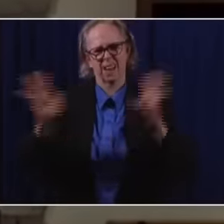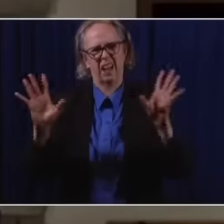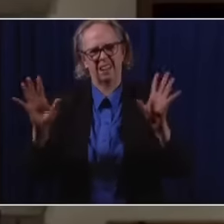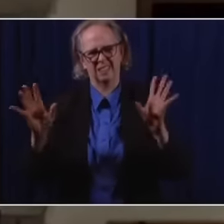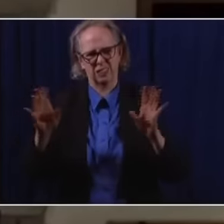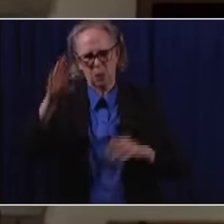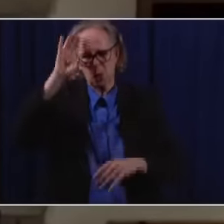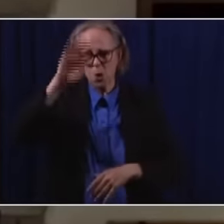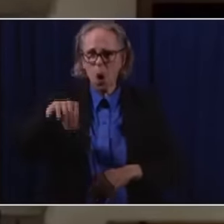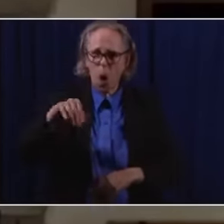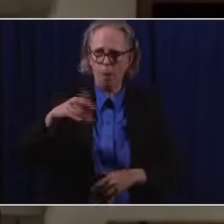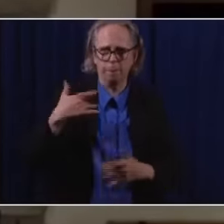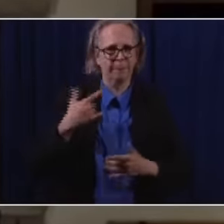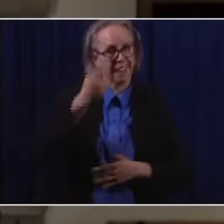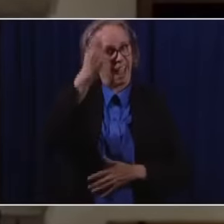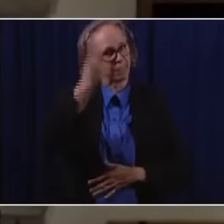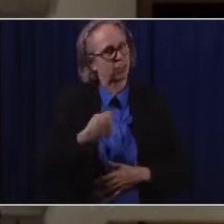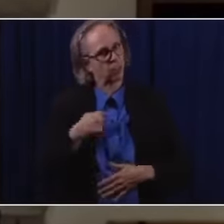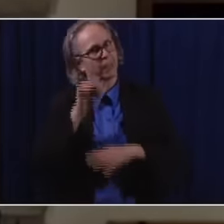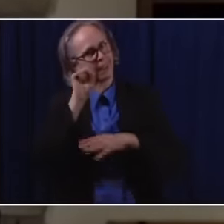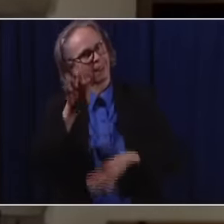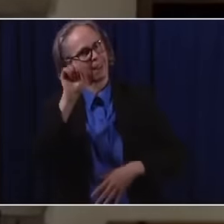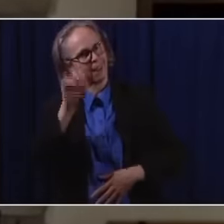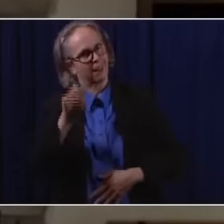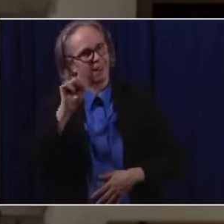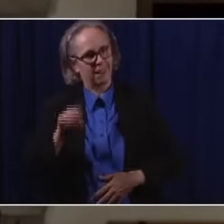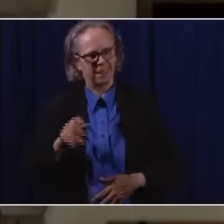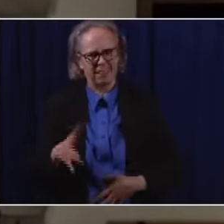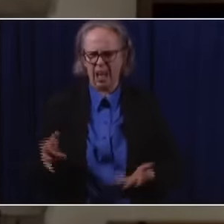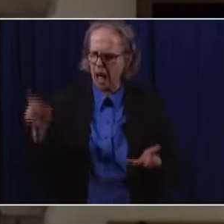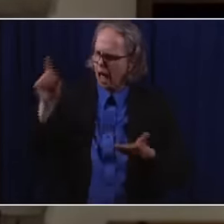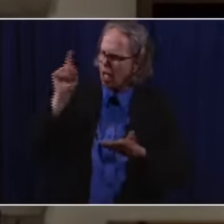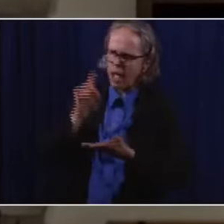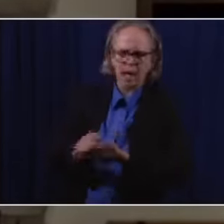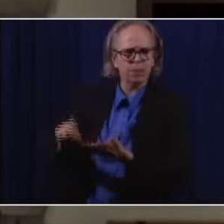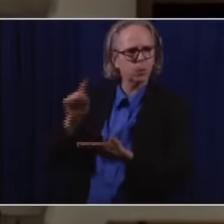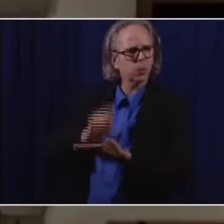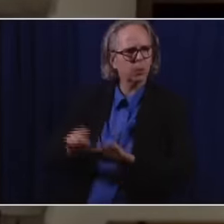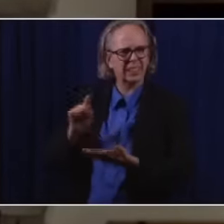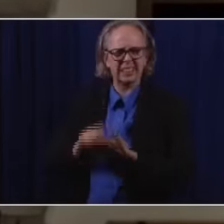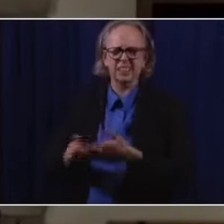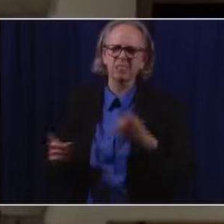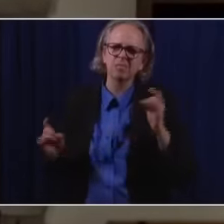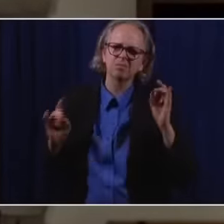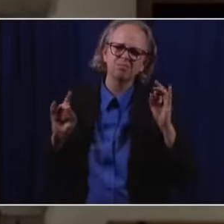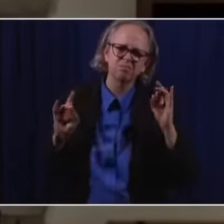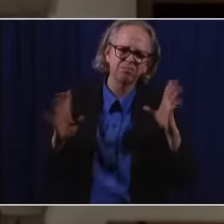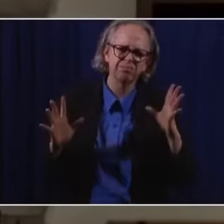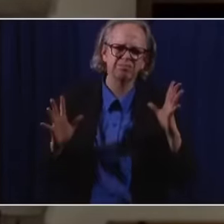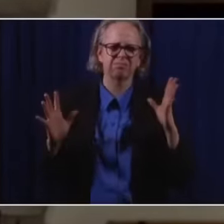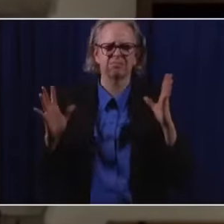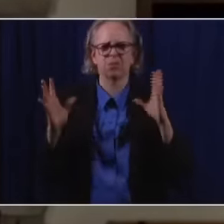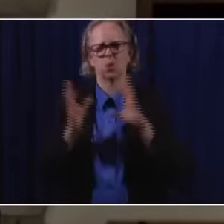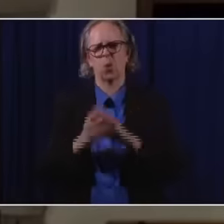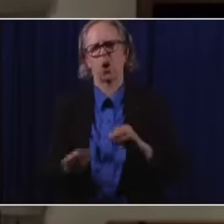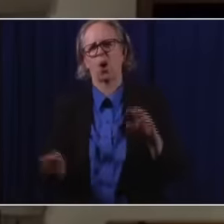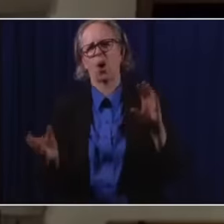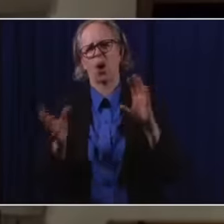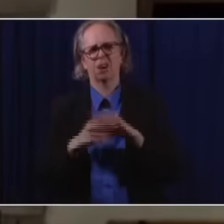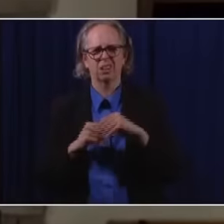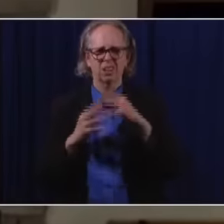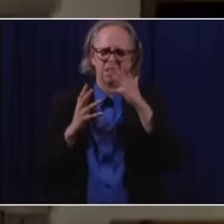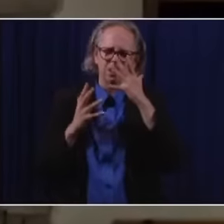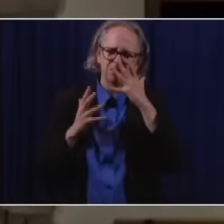it's sadly, it's just every week they're just gut-wrenching stories. And this is something we can